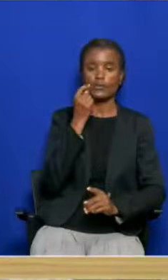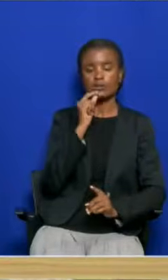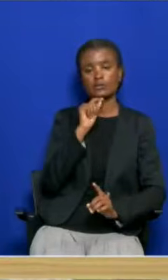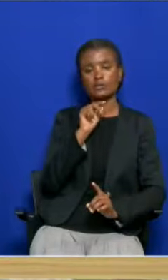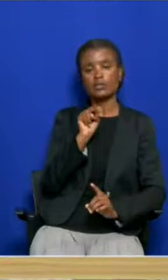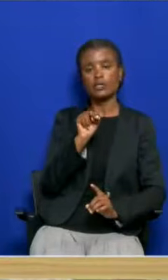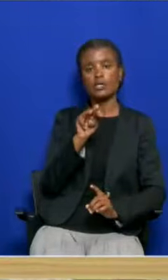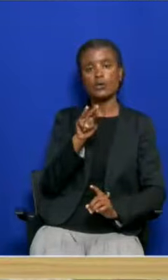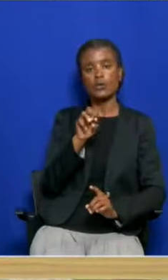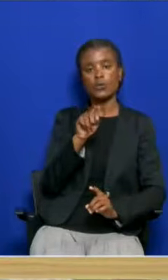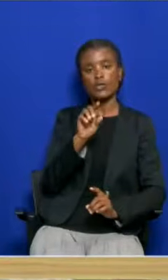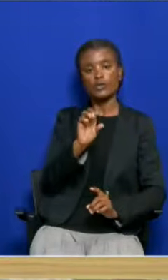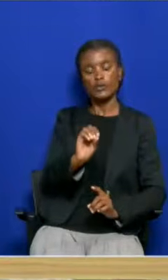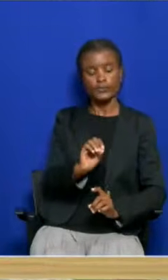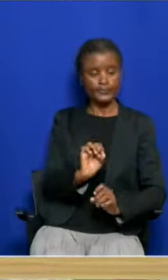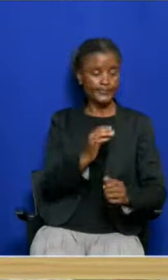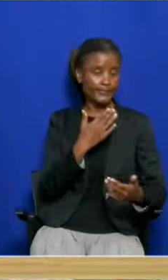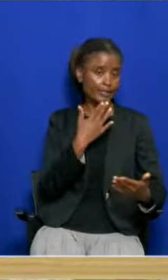Thank you.